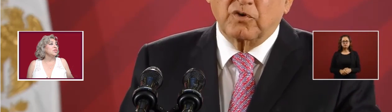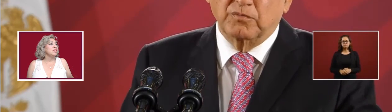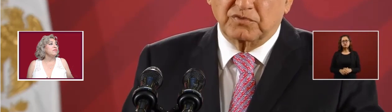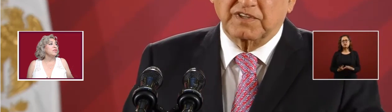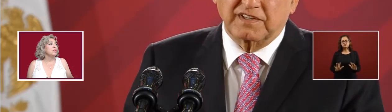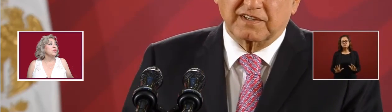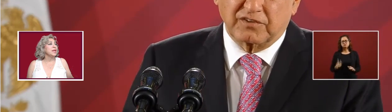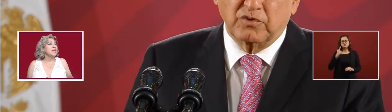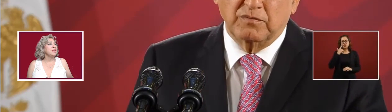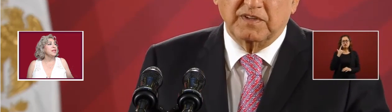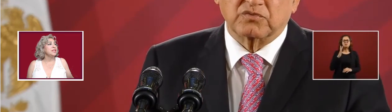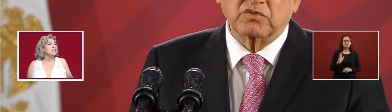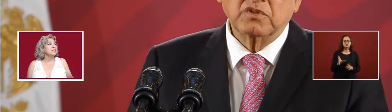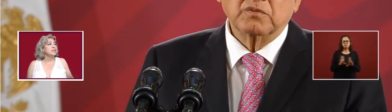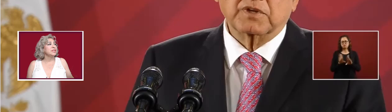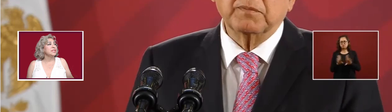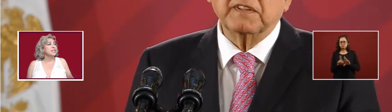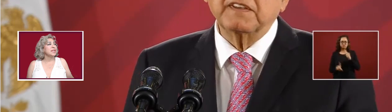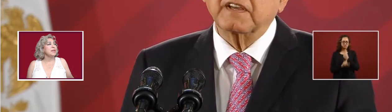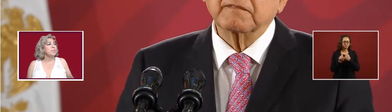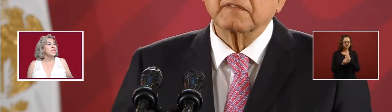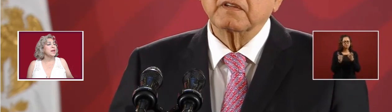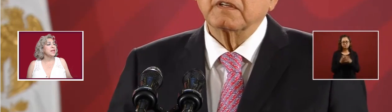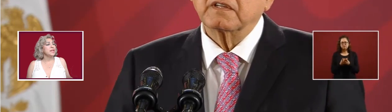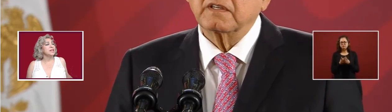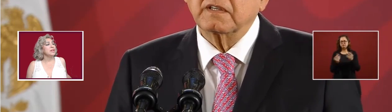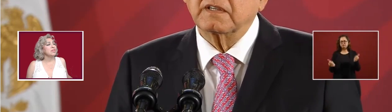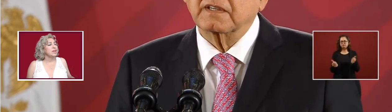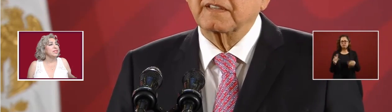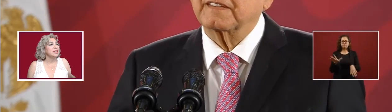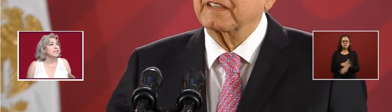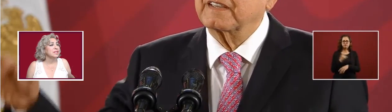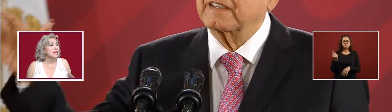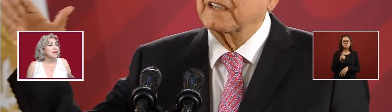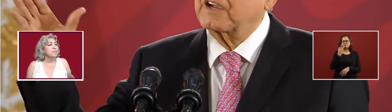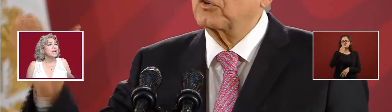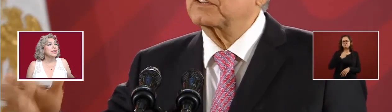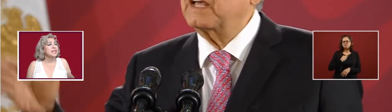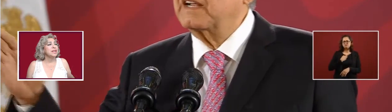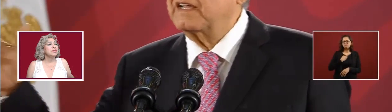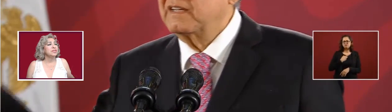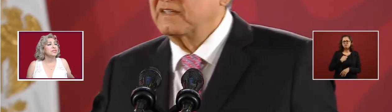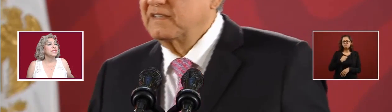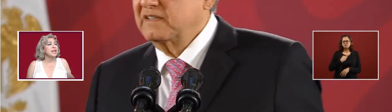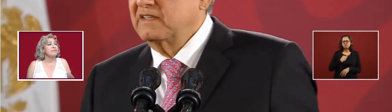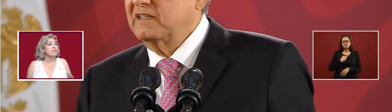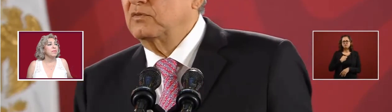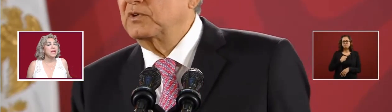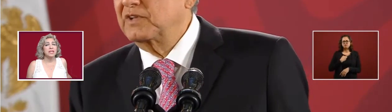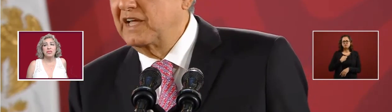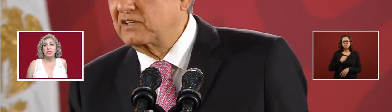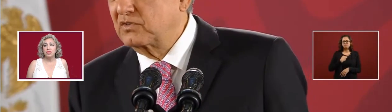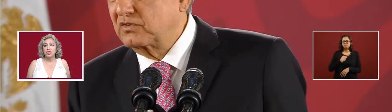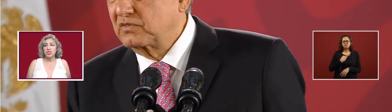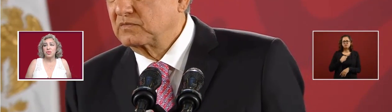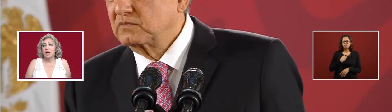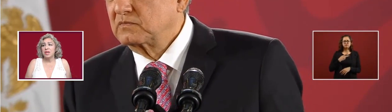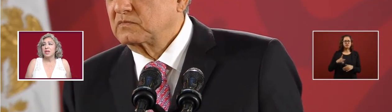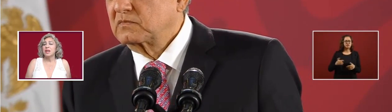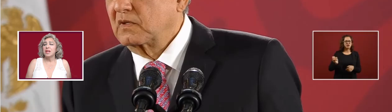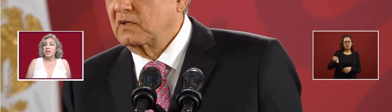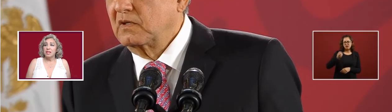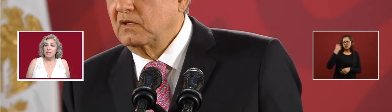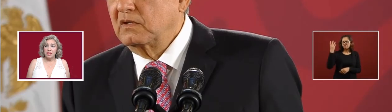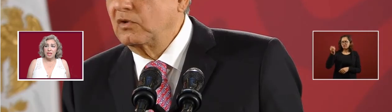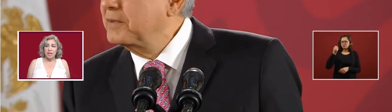So, therefore, we need to, keep an eye, and look on this, because they used to say, for me, too short,